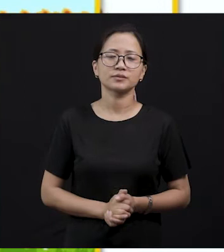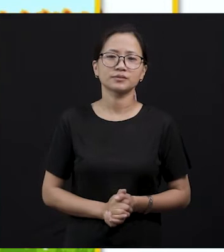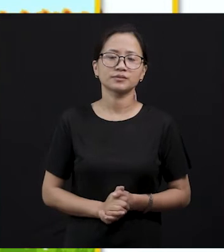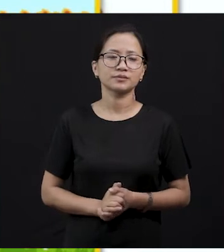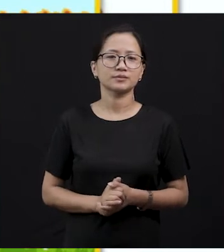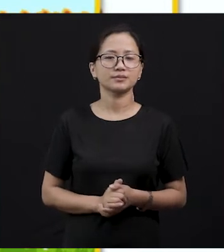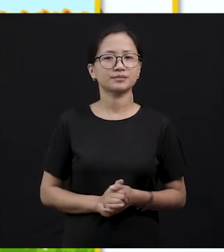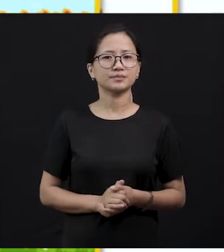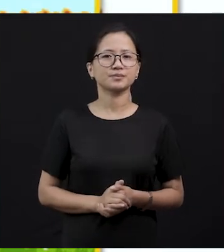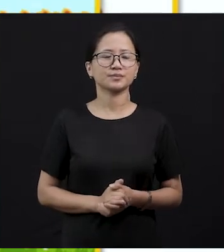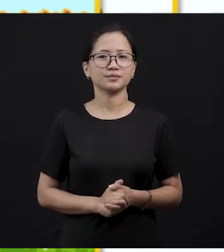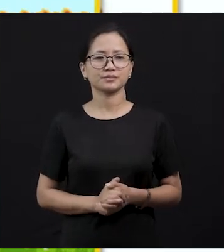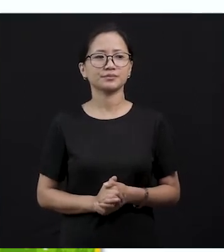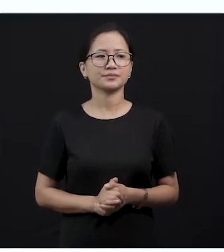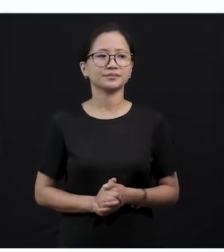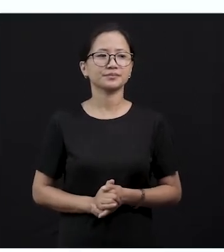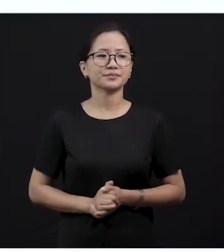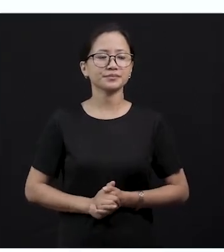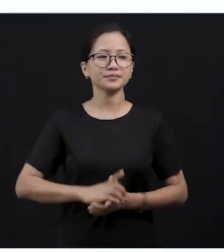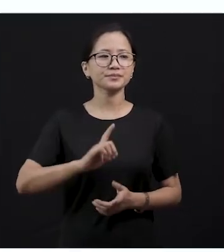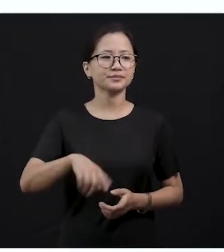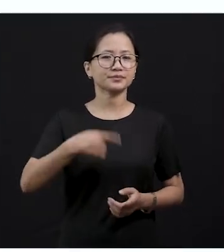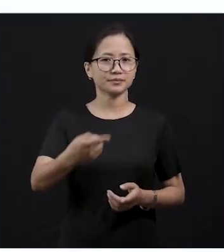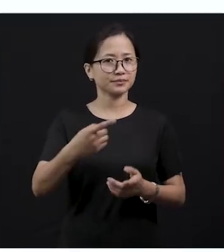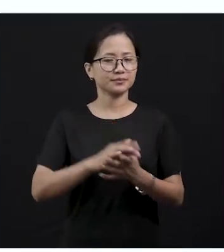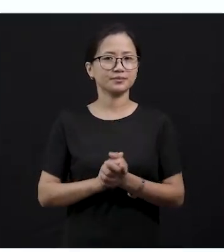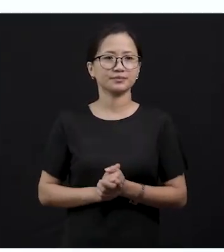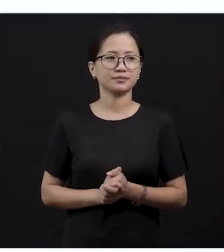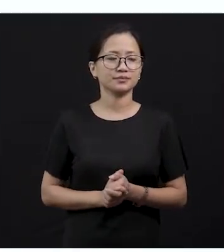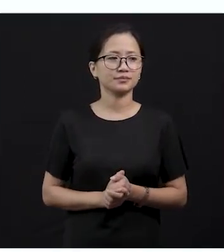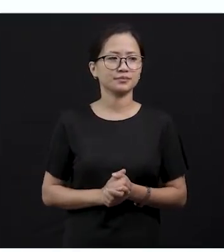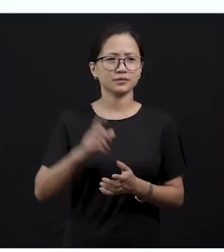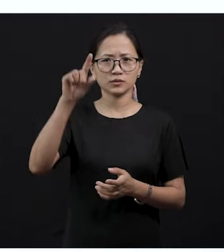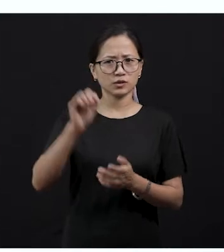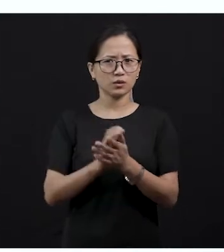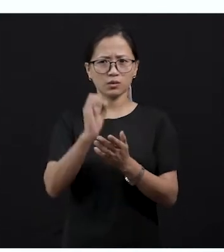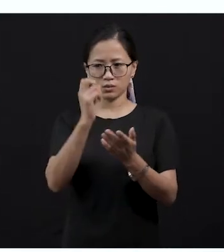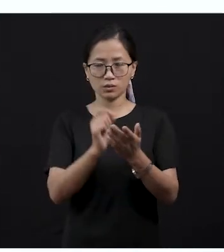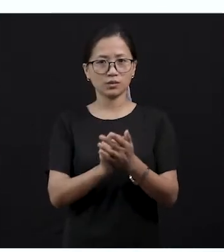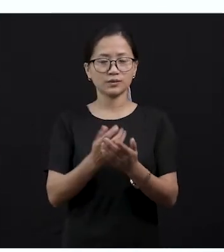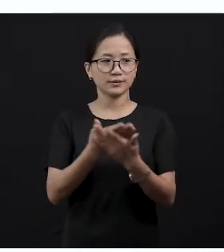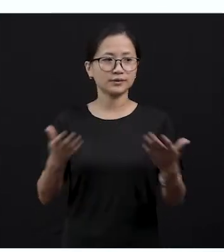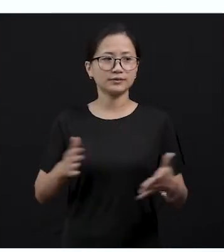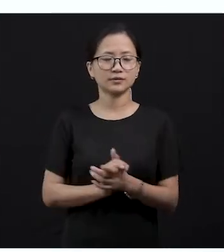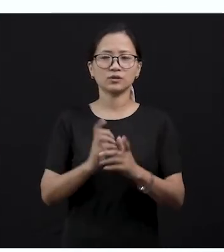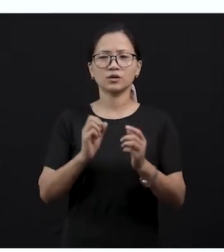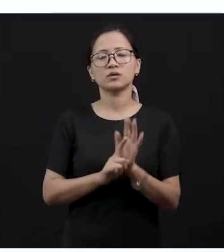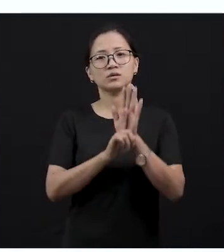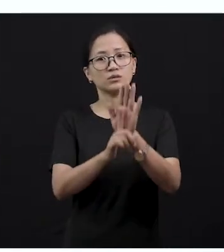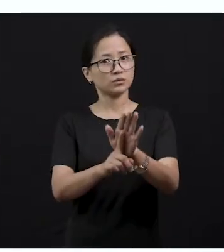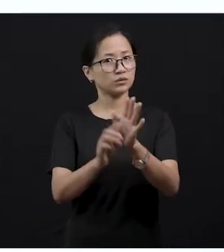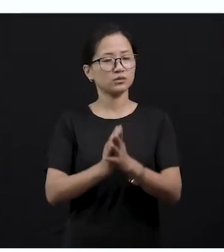living organisms eat. Next, let us see, do organisms show